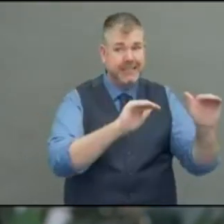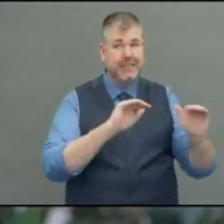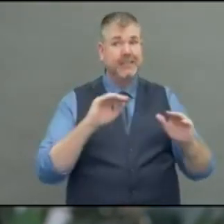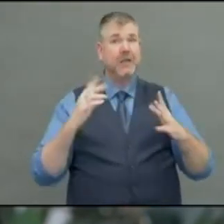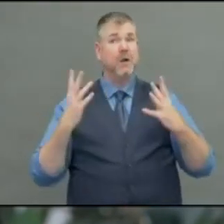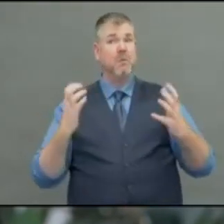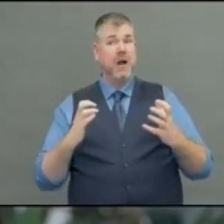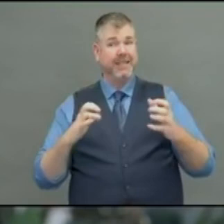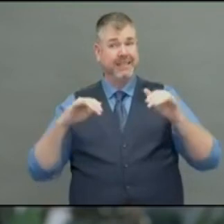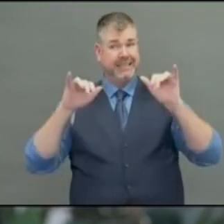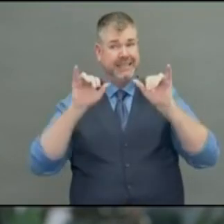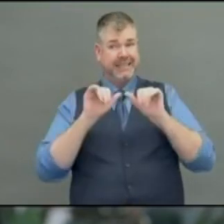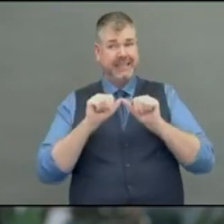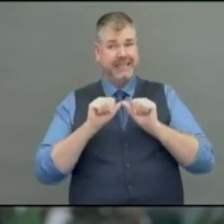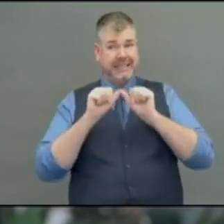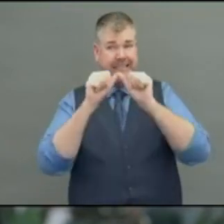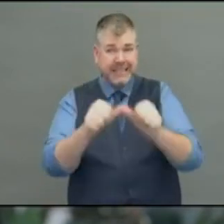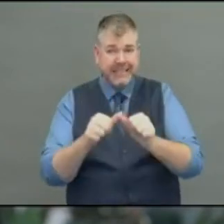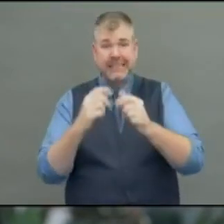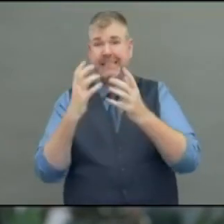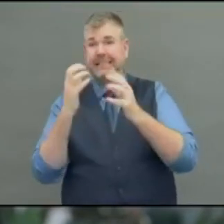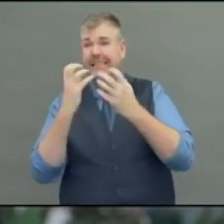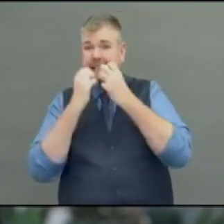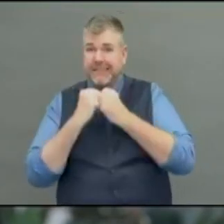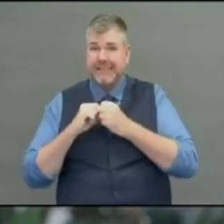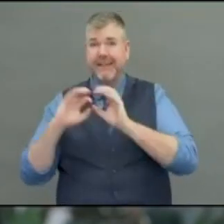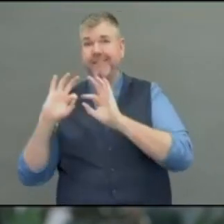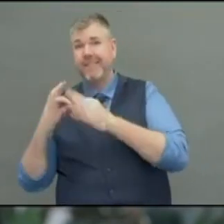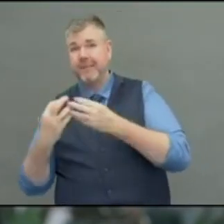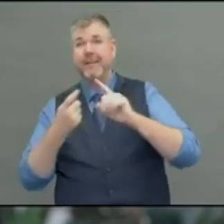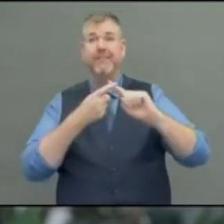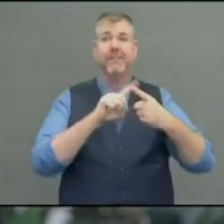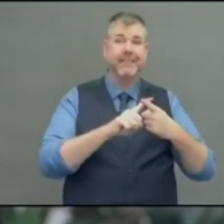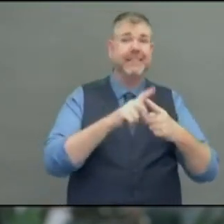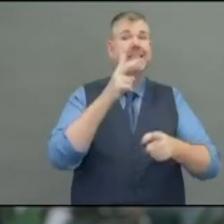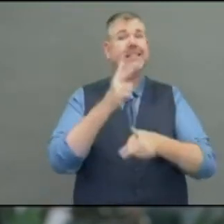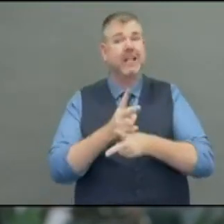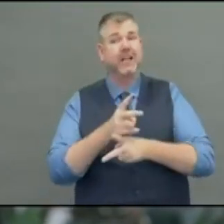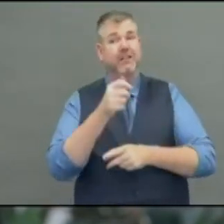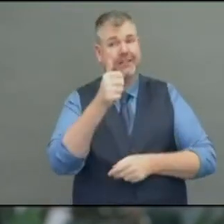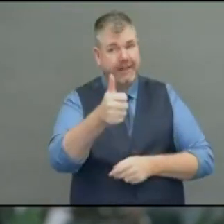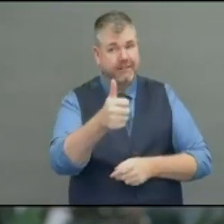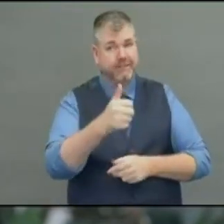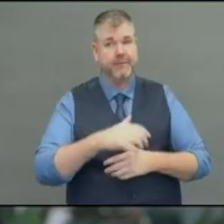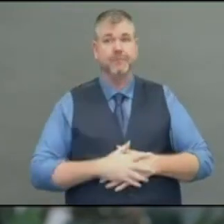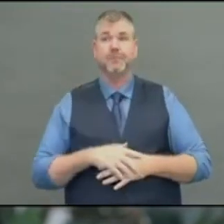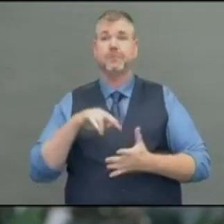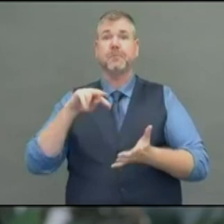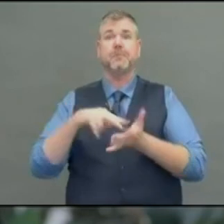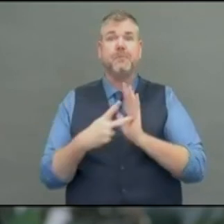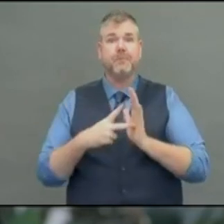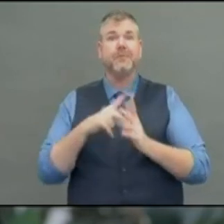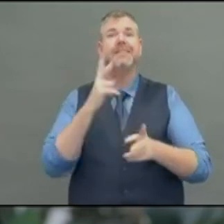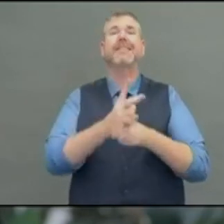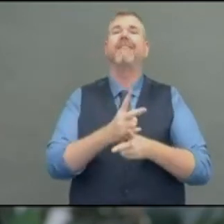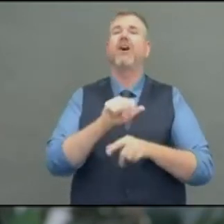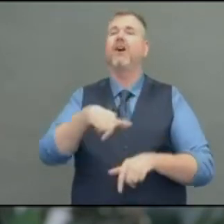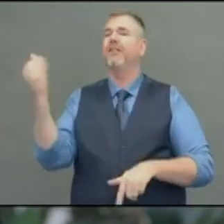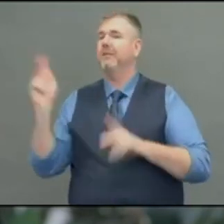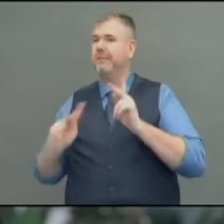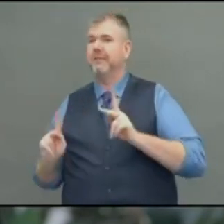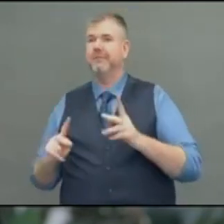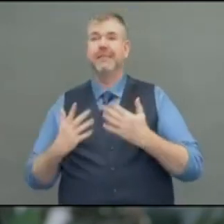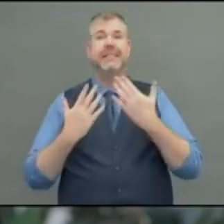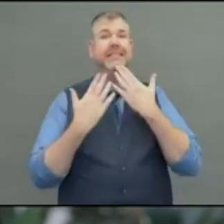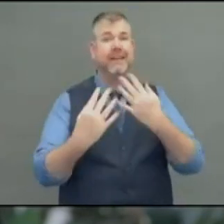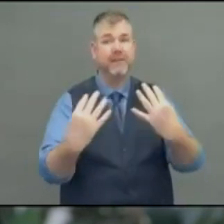ones safe and our community safe, please take care of yourself. Take care of somebody else, and thank you for watching. We now